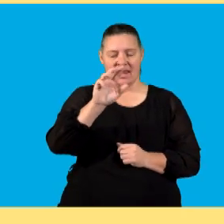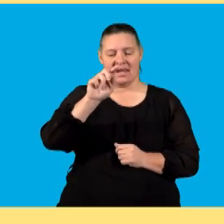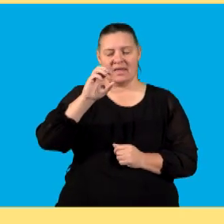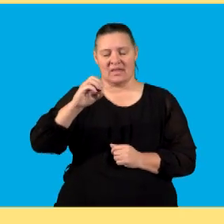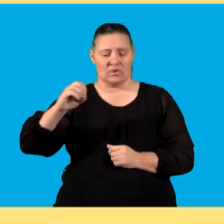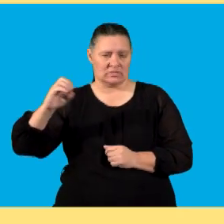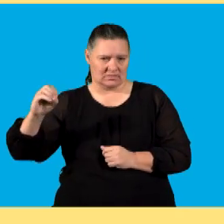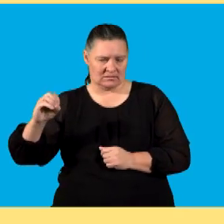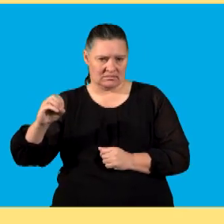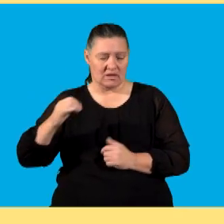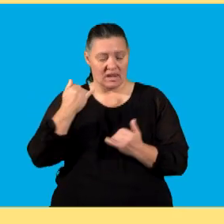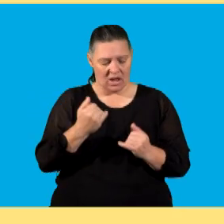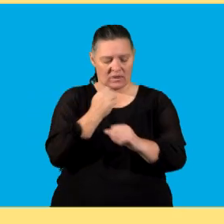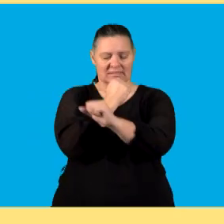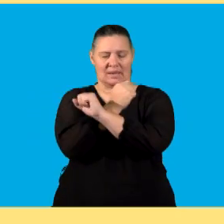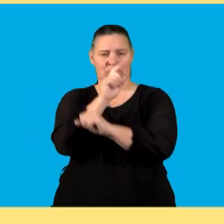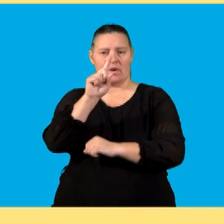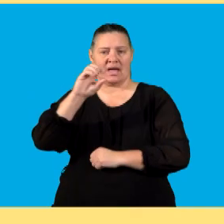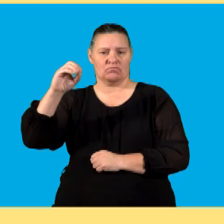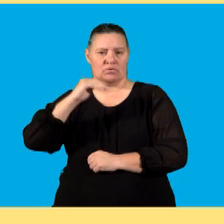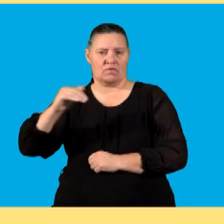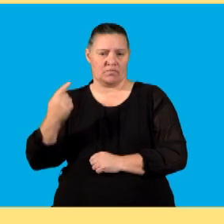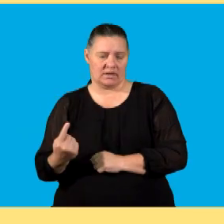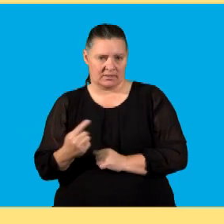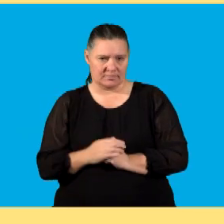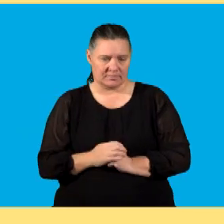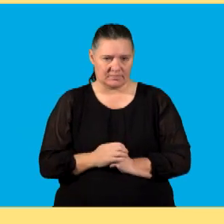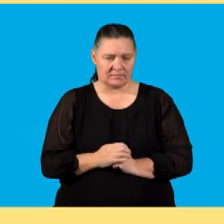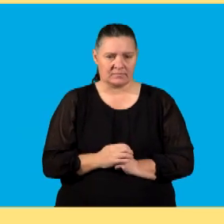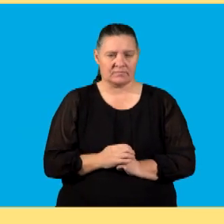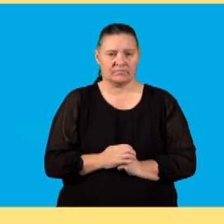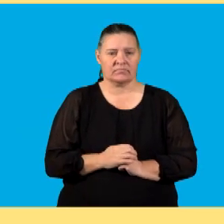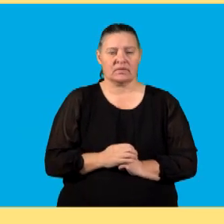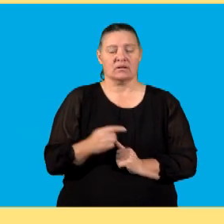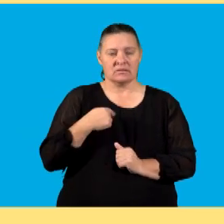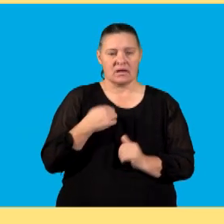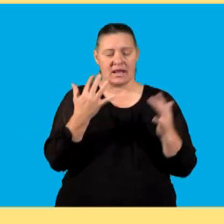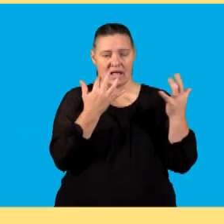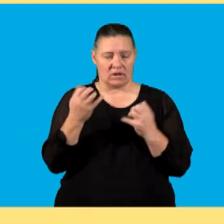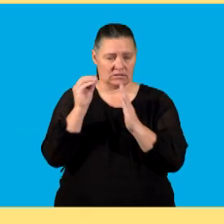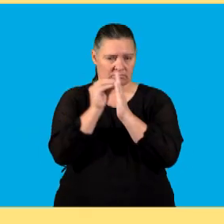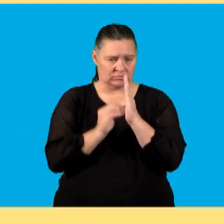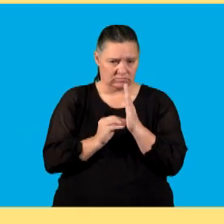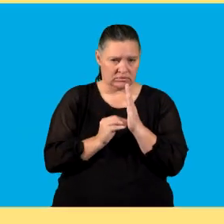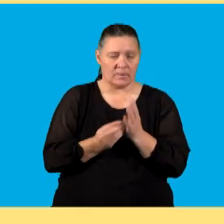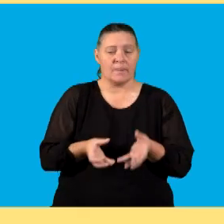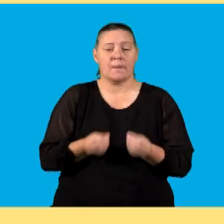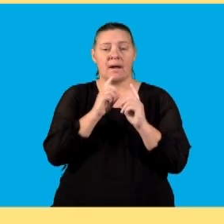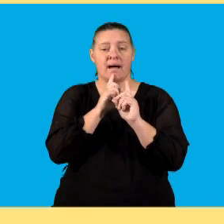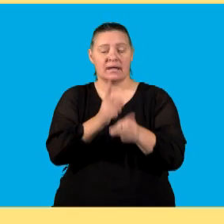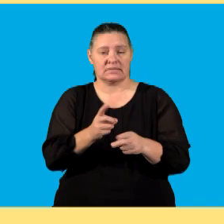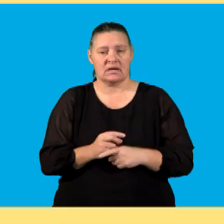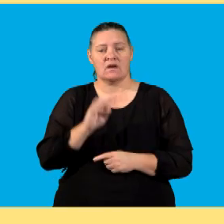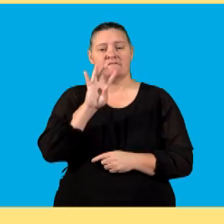I multiply everything by 100 over 1. Then let's punch that in our calculators, and then we'll get